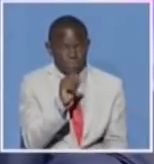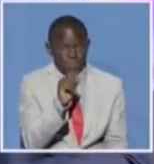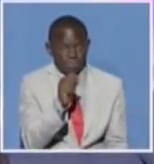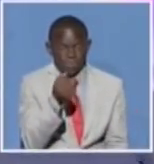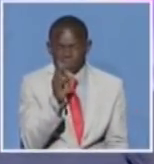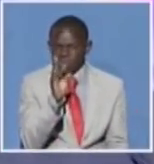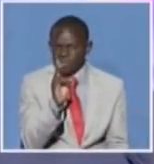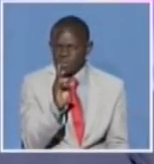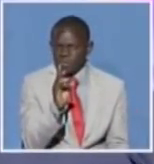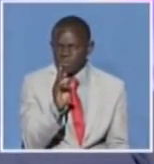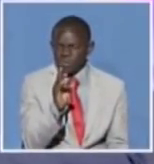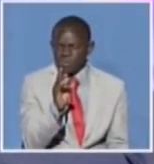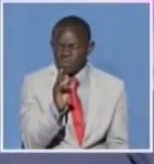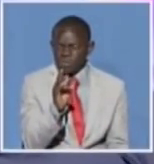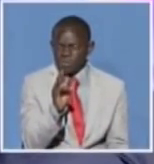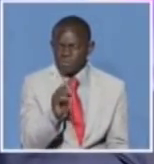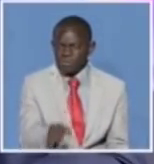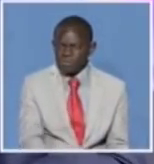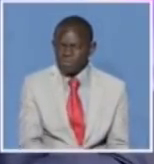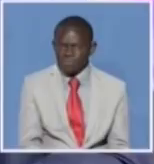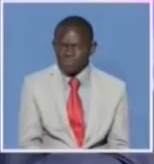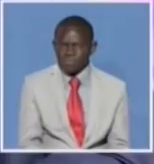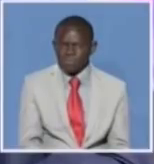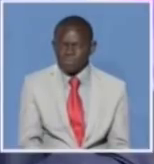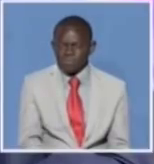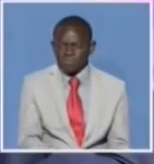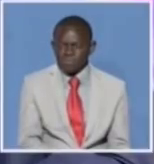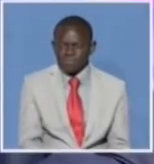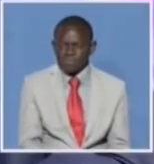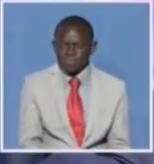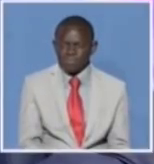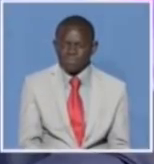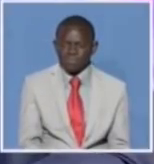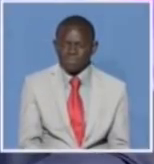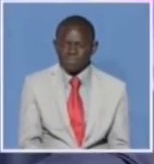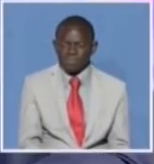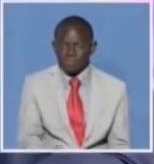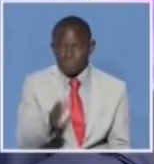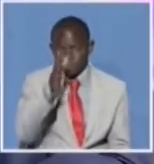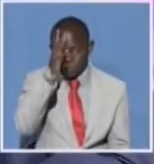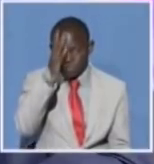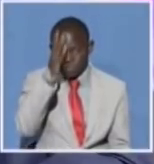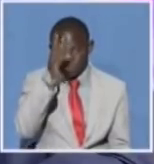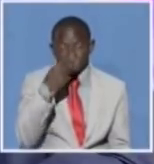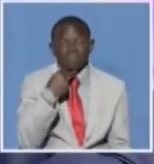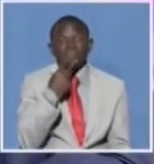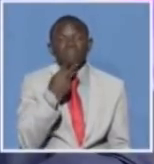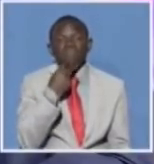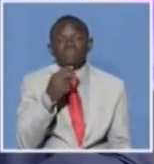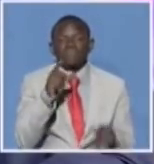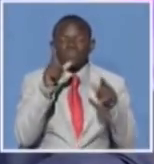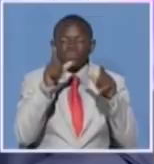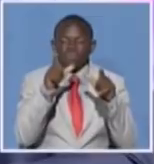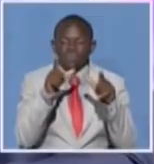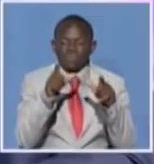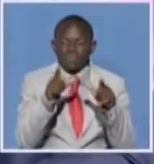completed the part of introducing or implementing the curriculum. And at the same time, in a phased-up